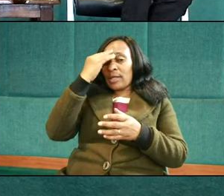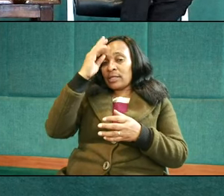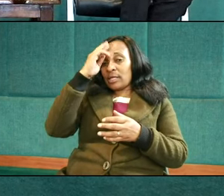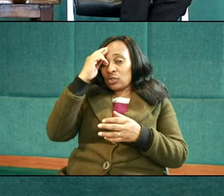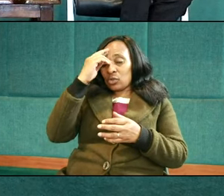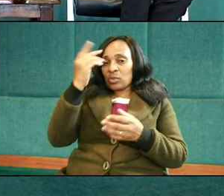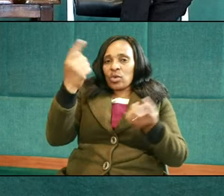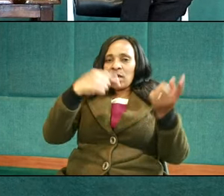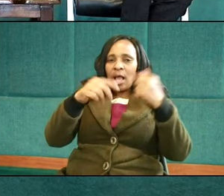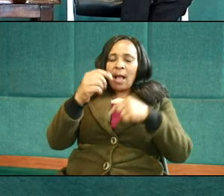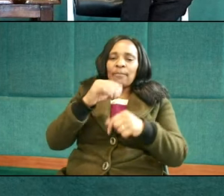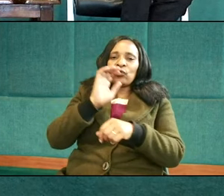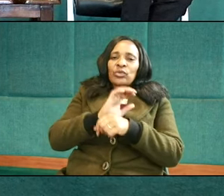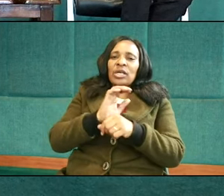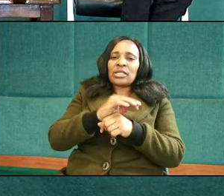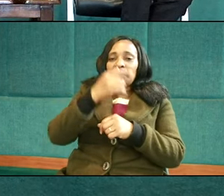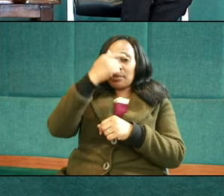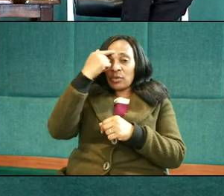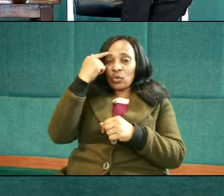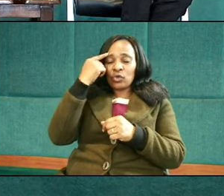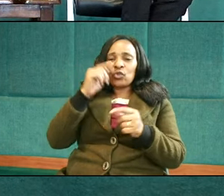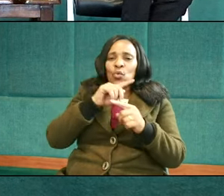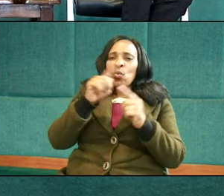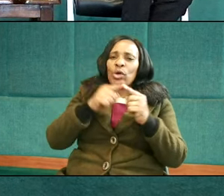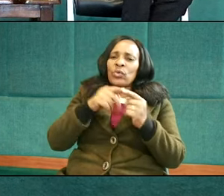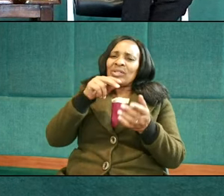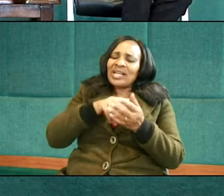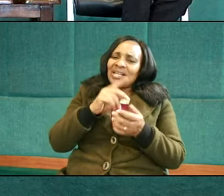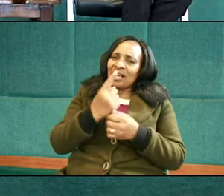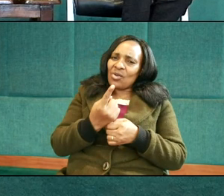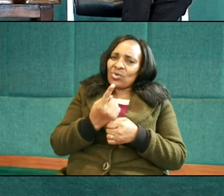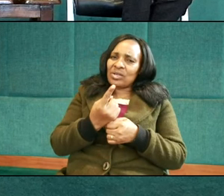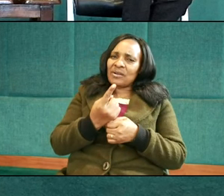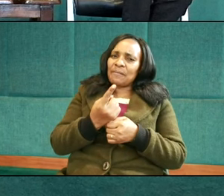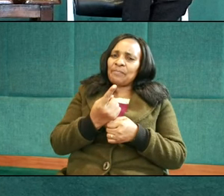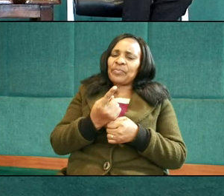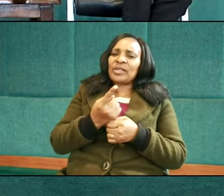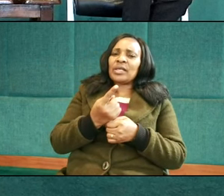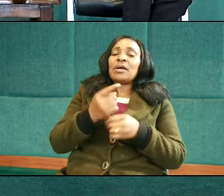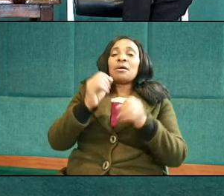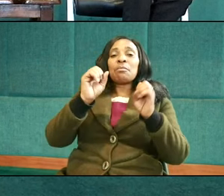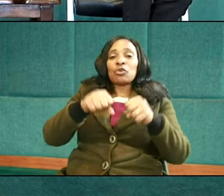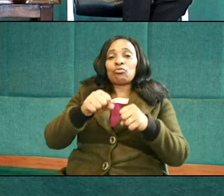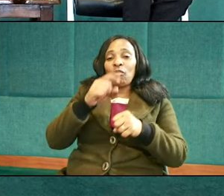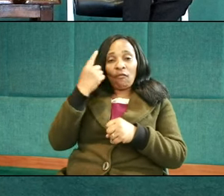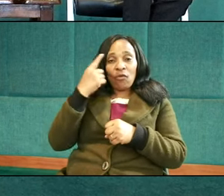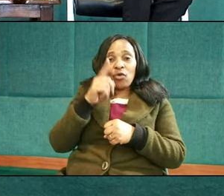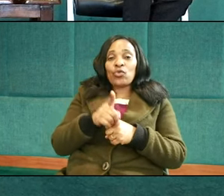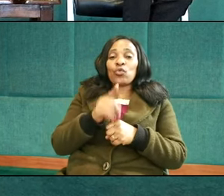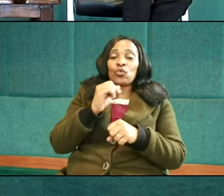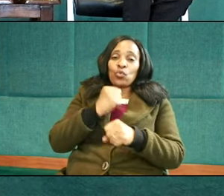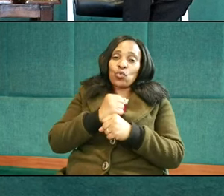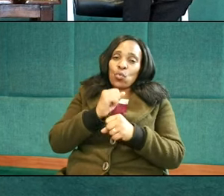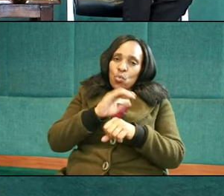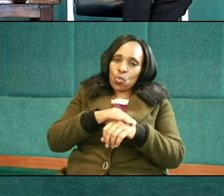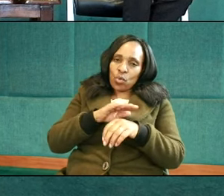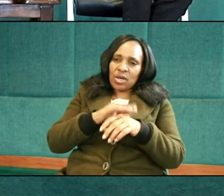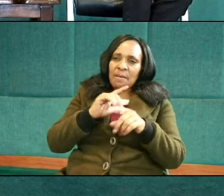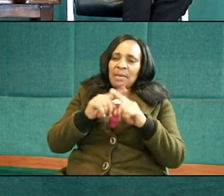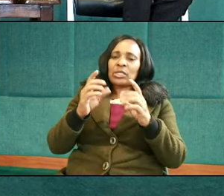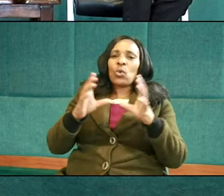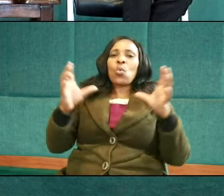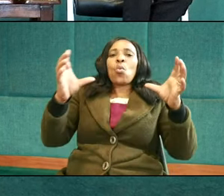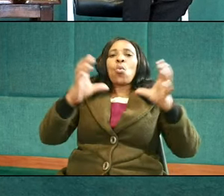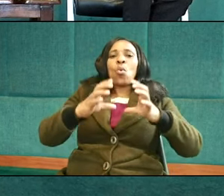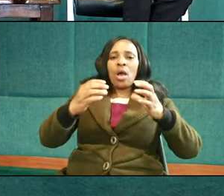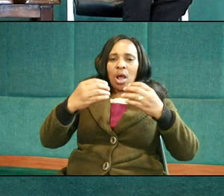church. Because when you're standing alone, of course, it's possible for you to do good. But then when you're in a